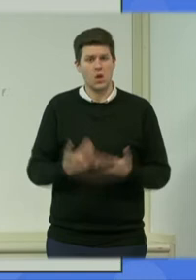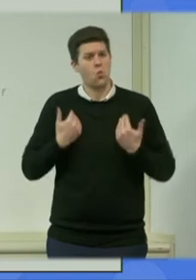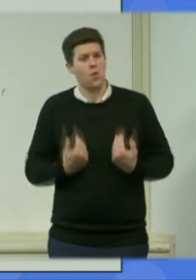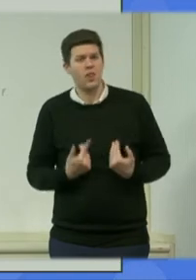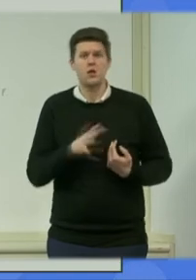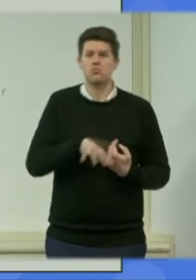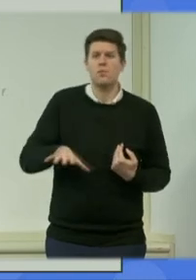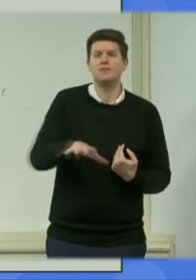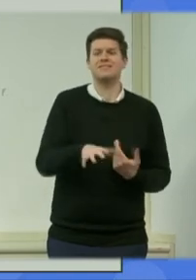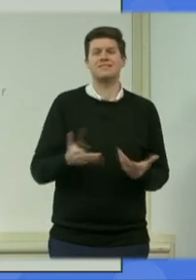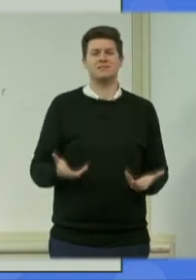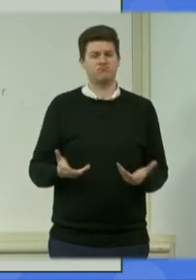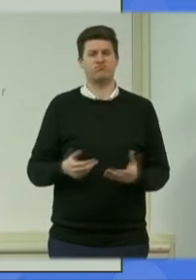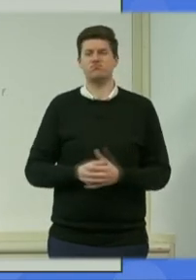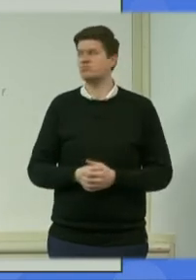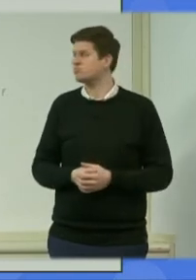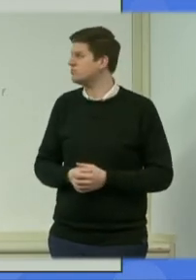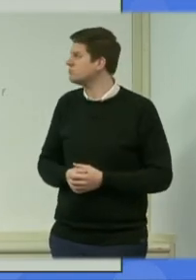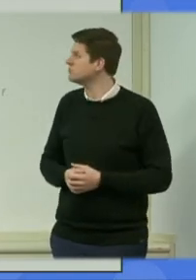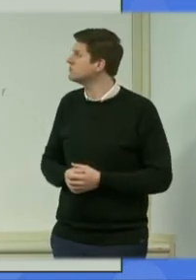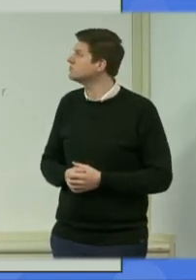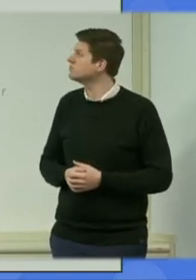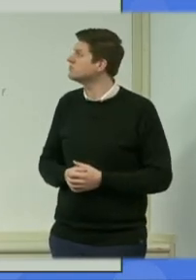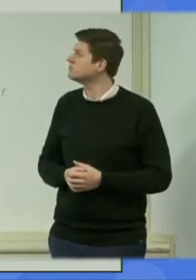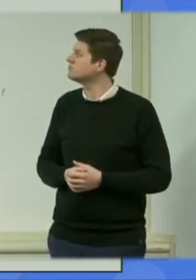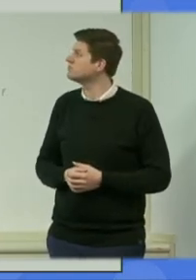focusing on the top rates of income tax. So